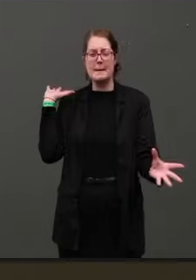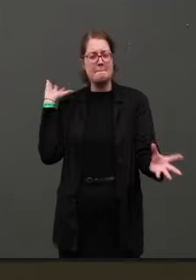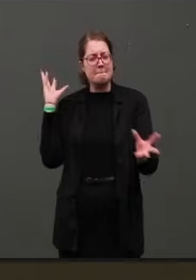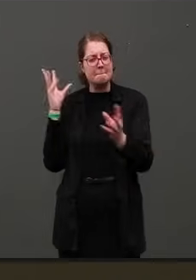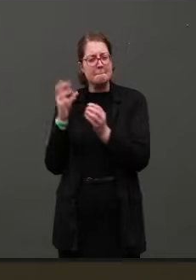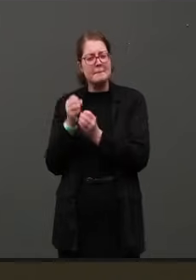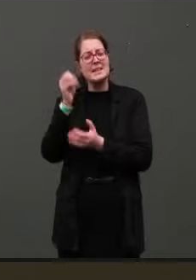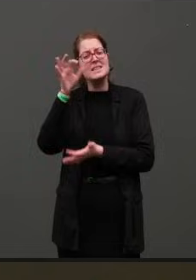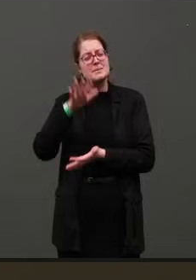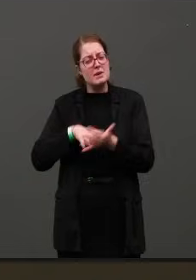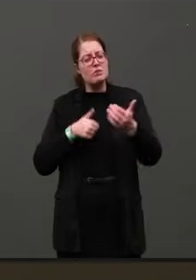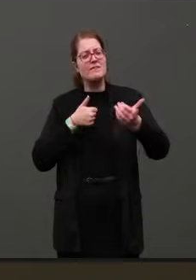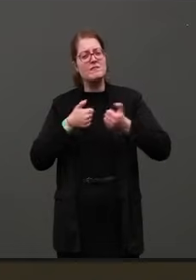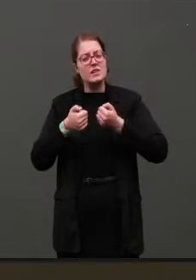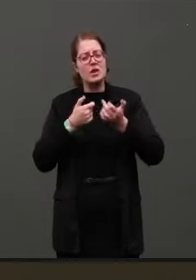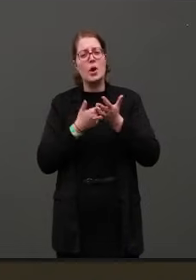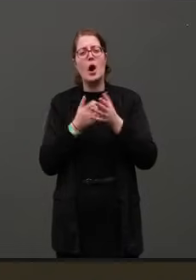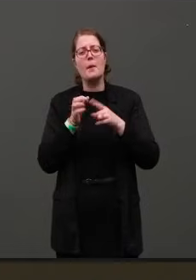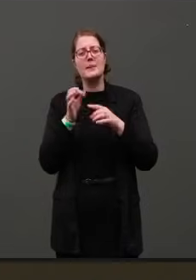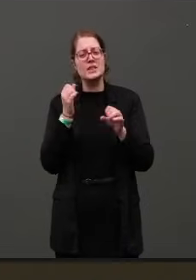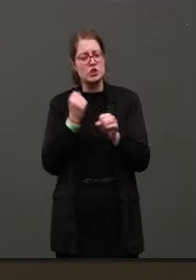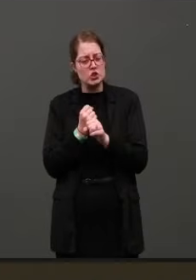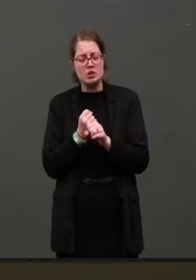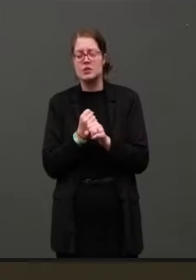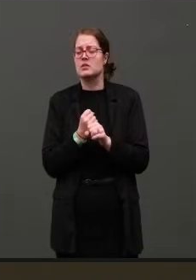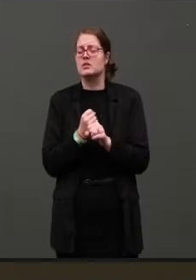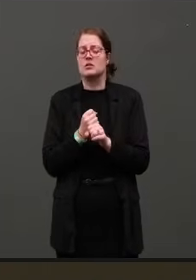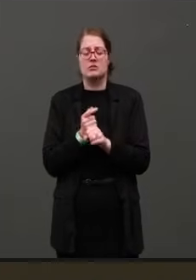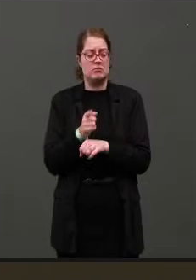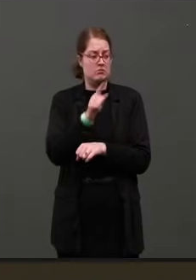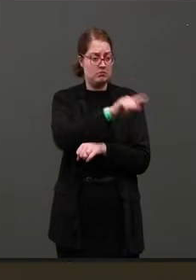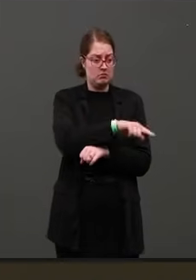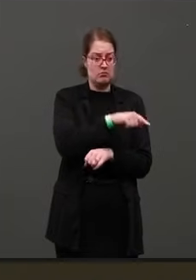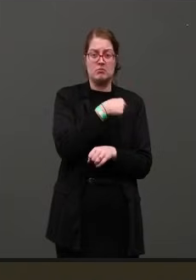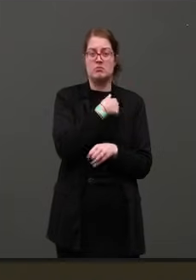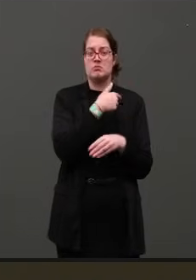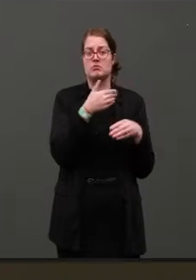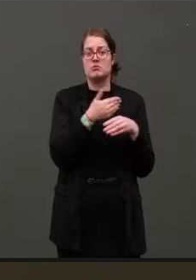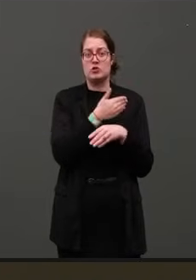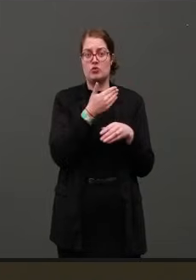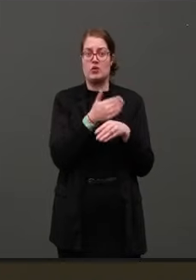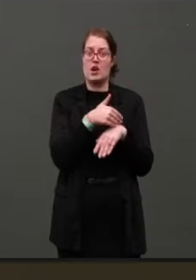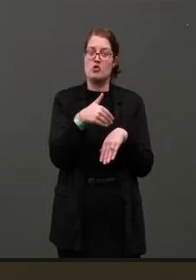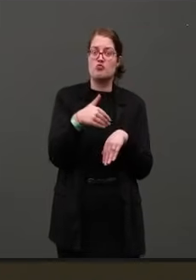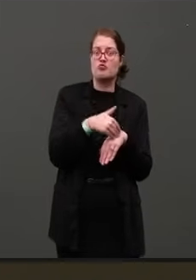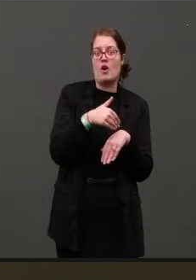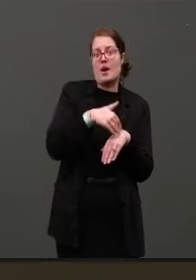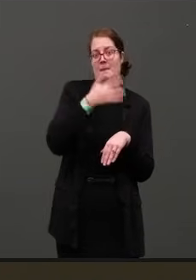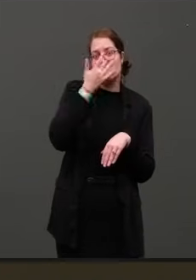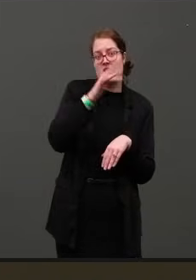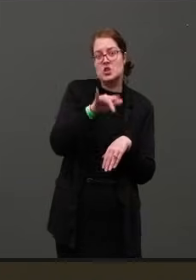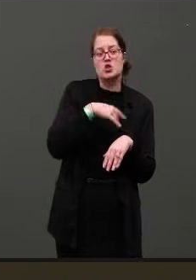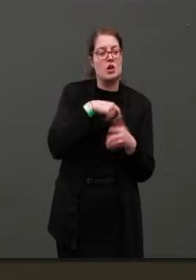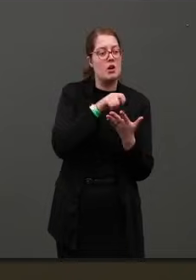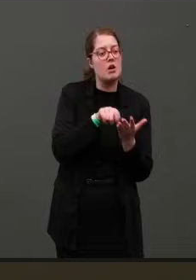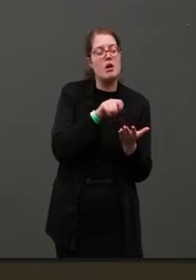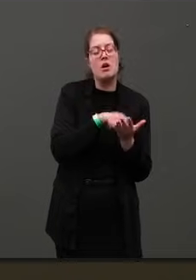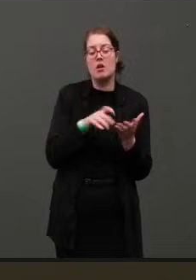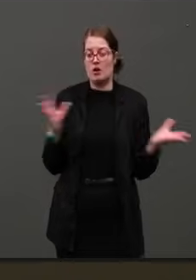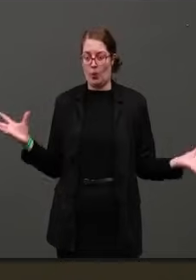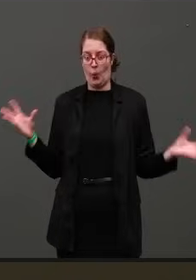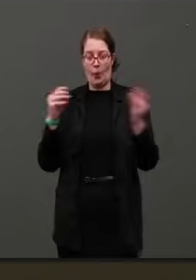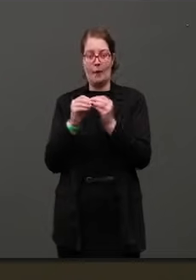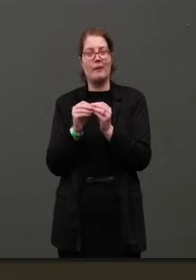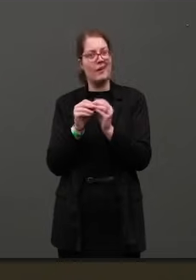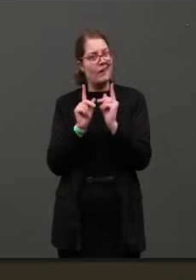and RPGs with my other career in crime fiction. It's almost an exemplar of what I'm talking about because all